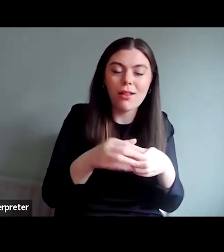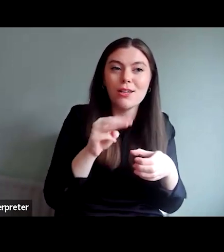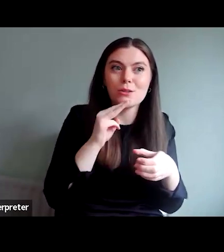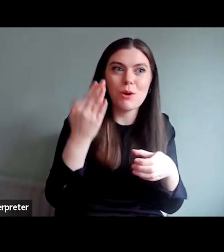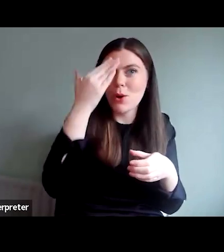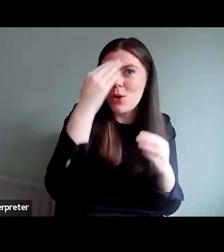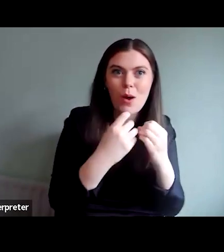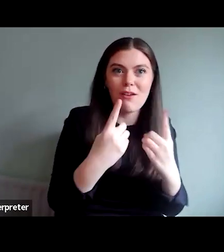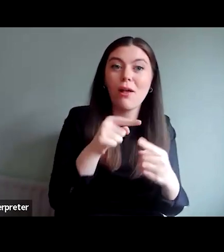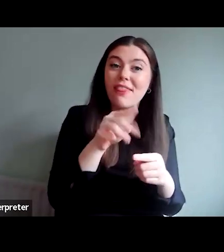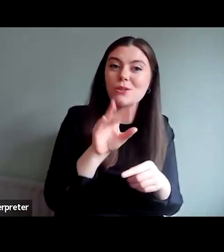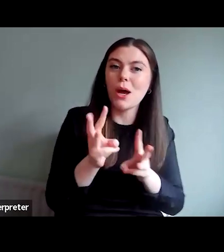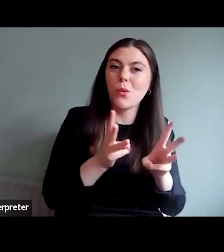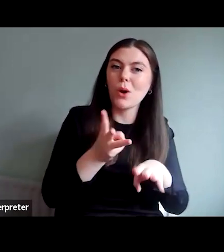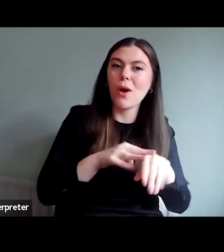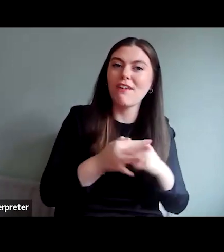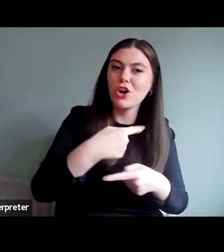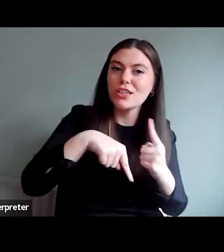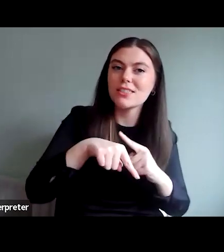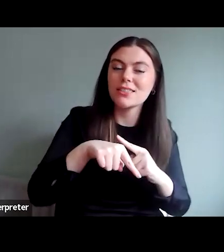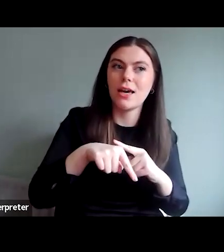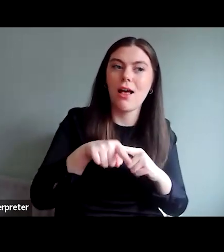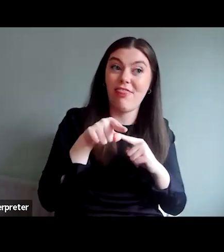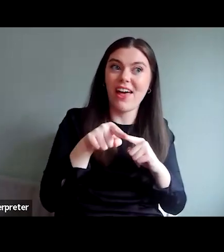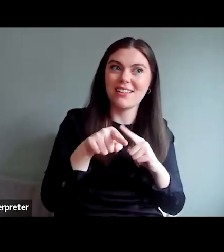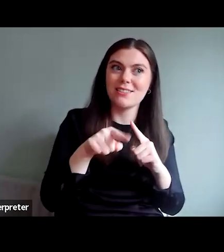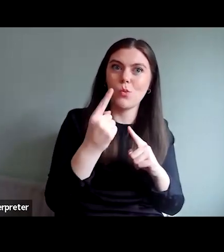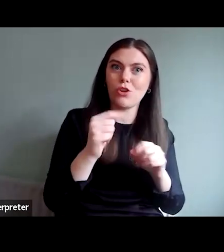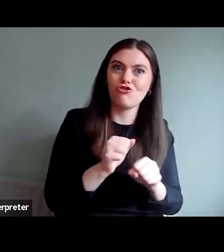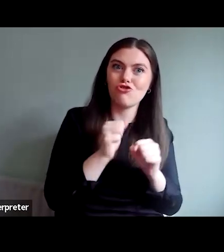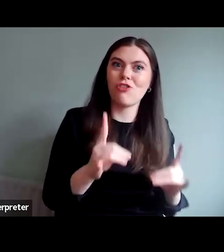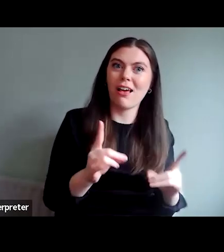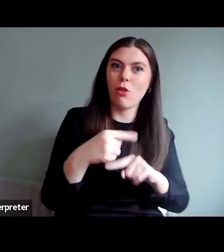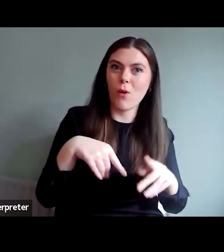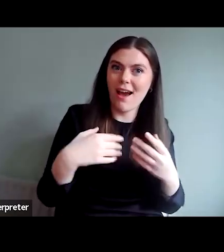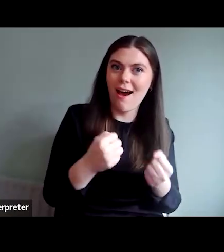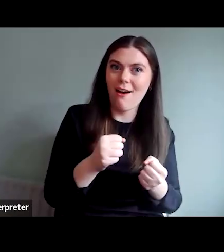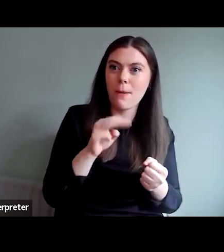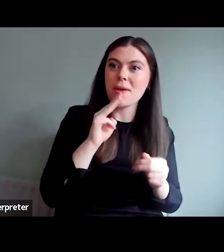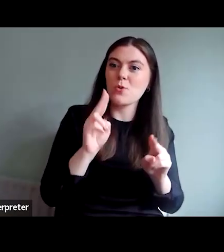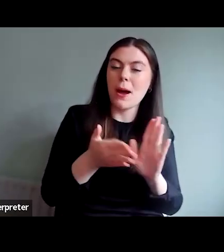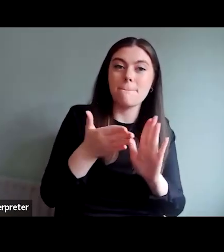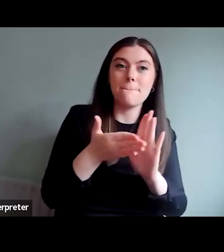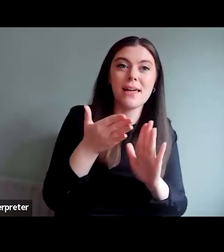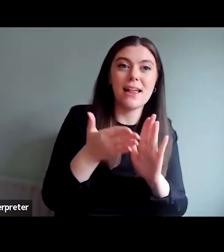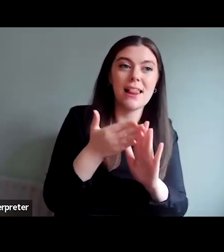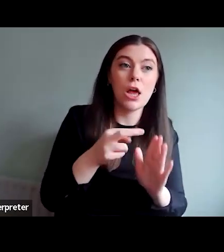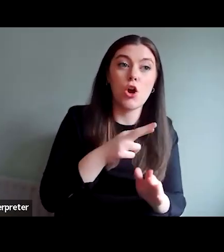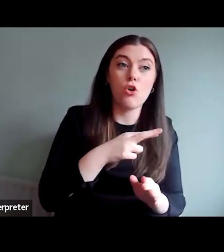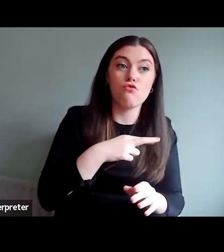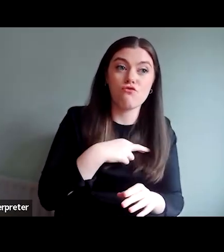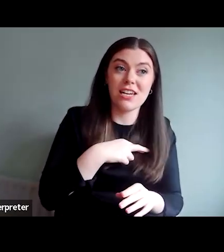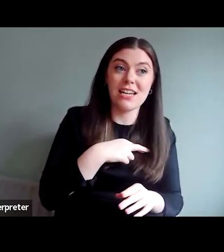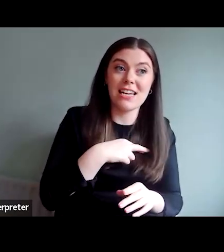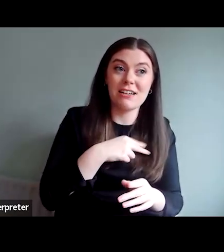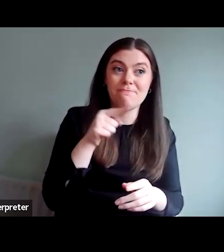appealing action for us. And that was a strength that we could build on. As Saul Alinsky says, a tactic is doing what